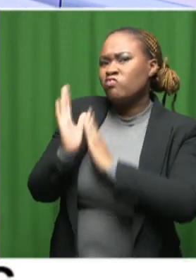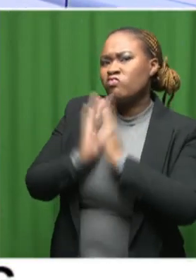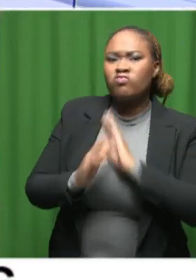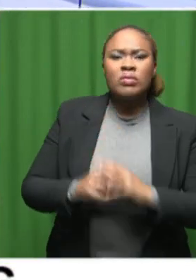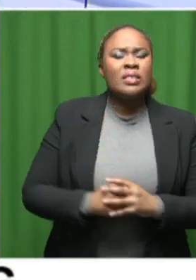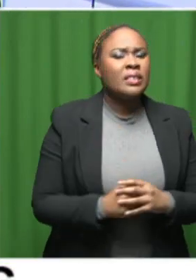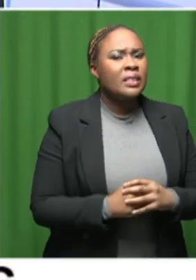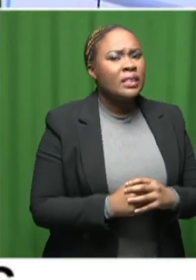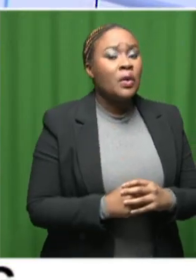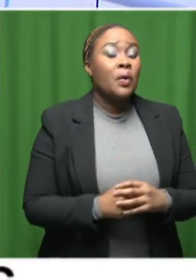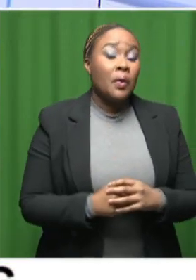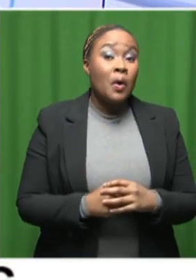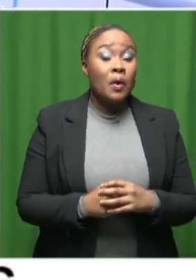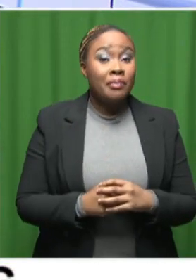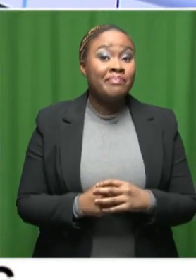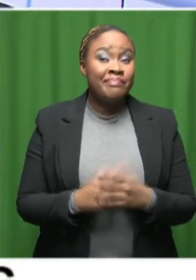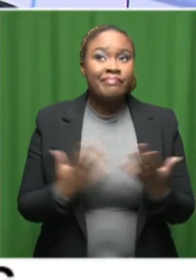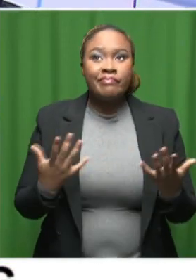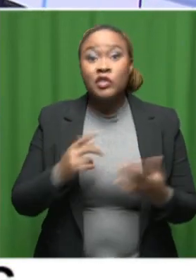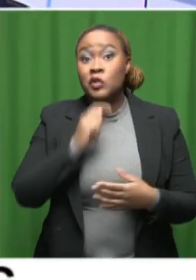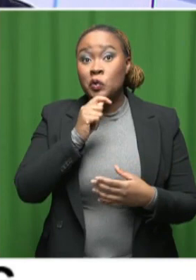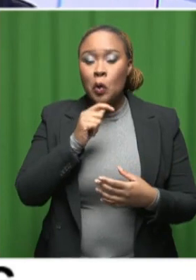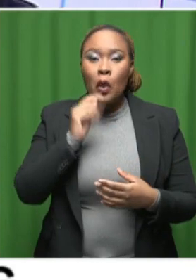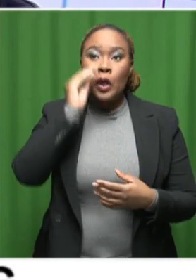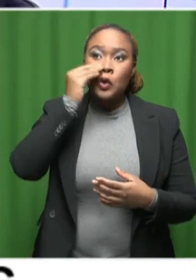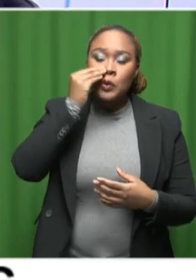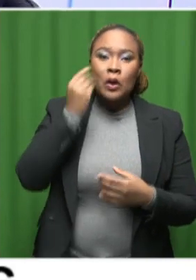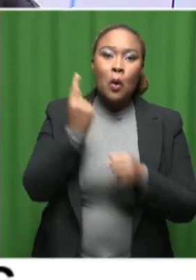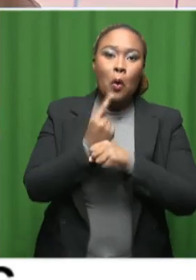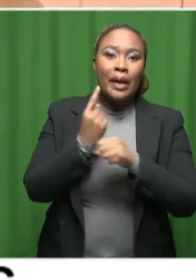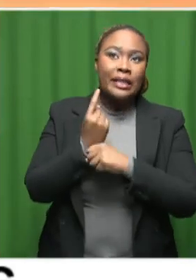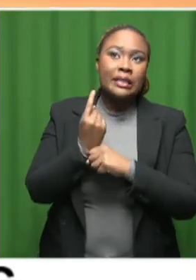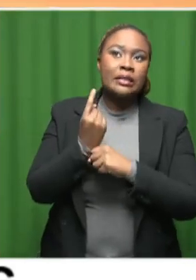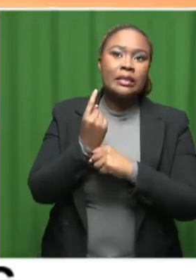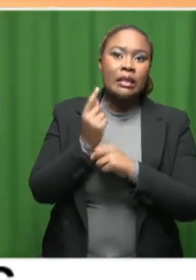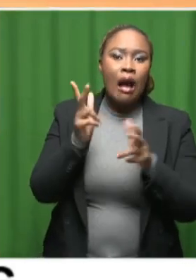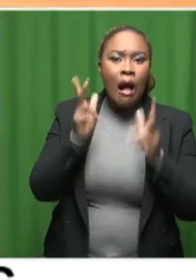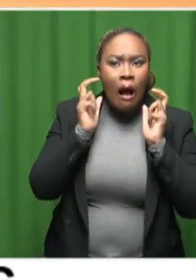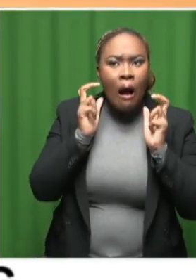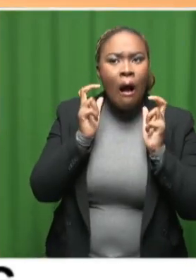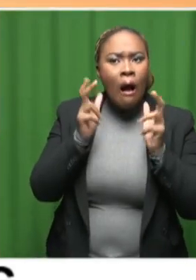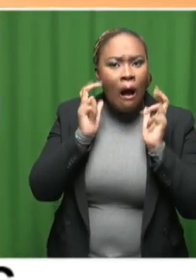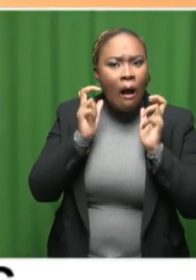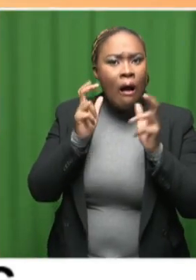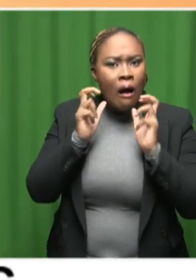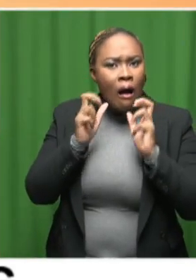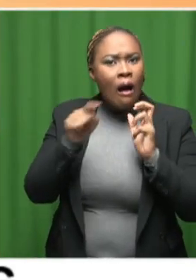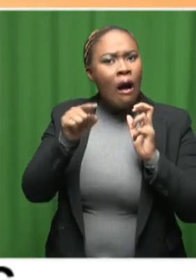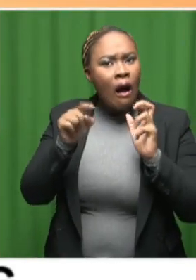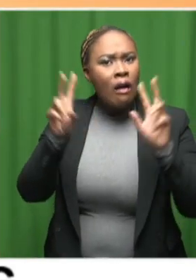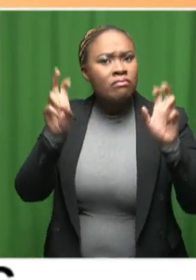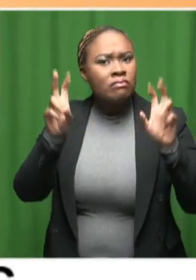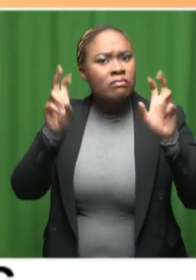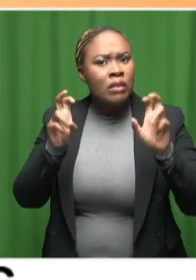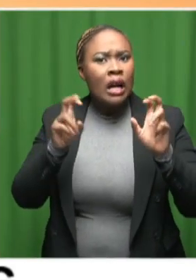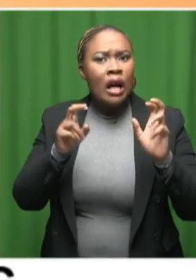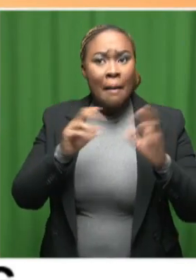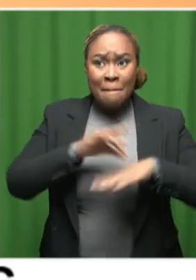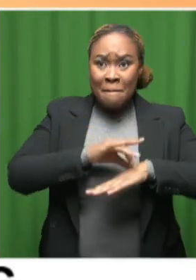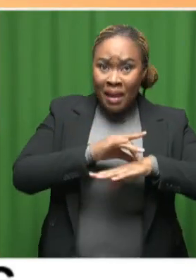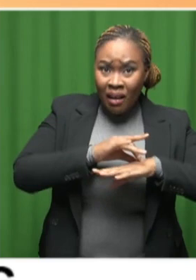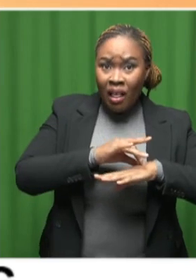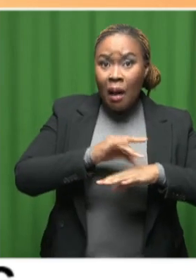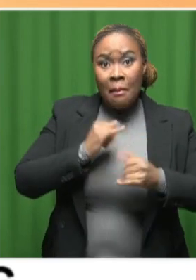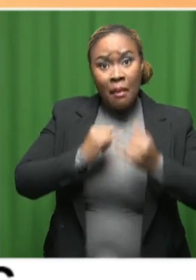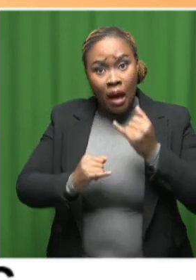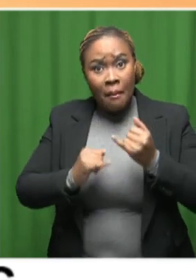issue. We hear about it every now and then in the news. But importantly, there's real data on this as well.